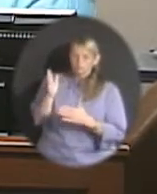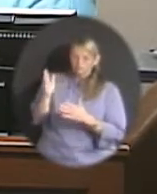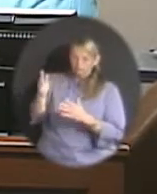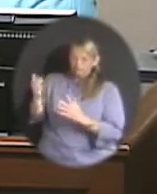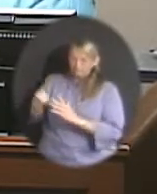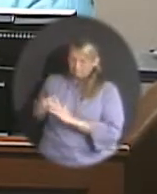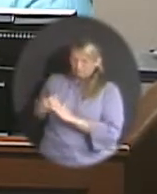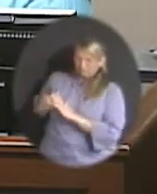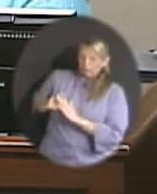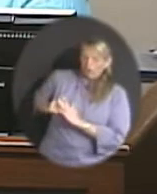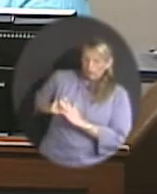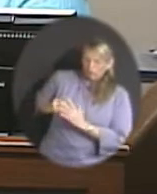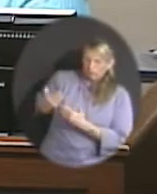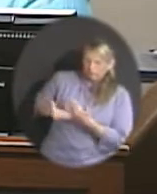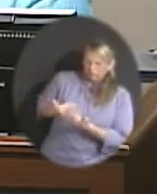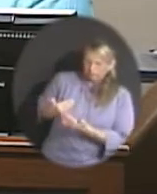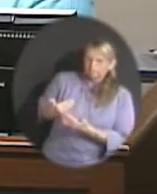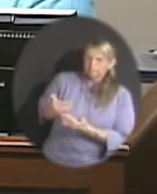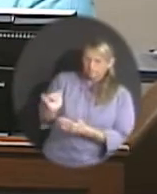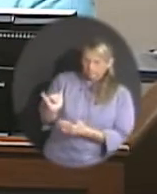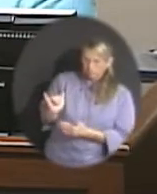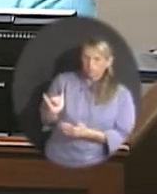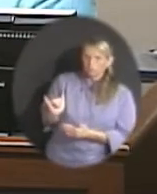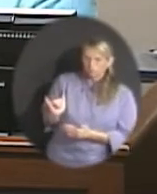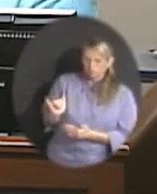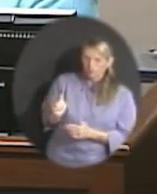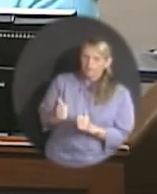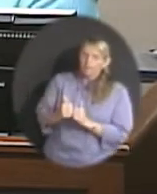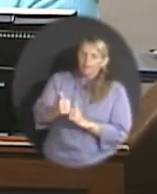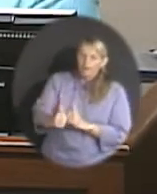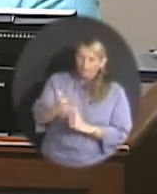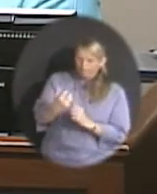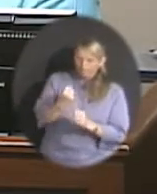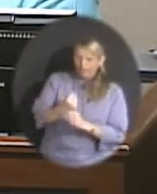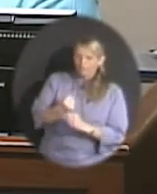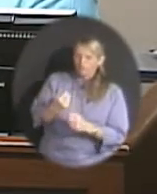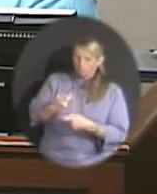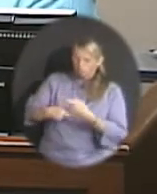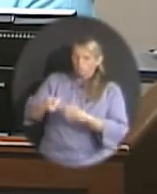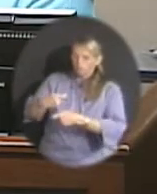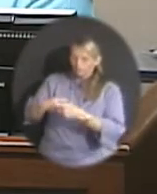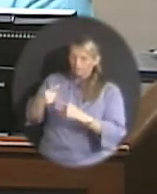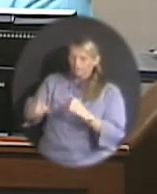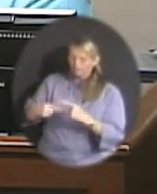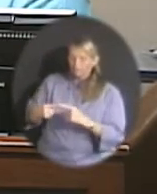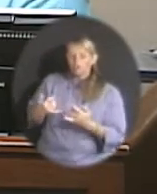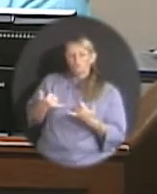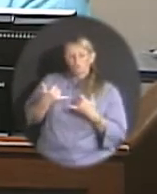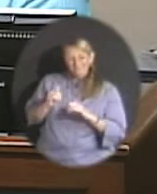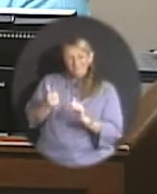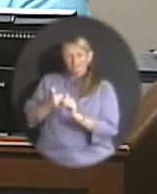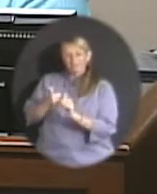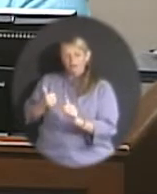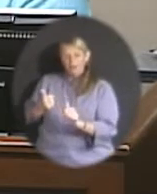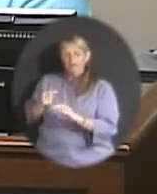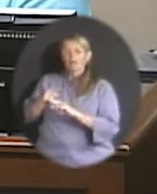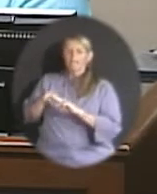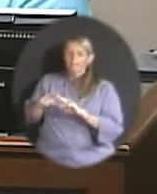that beyond the 5-year replacement cycle this school year. So we're still behind, but we've made significant